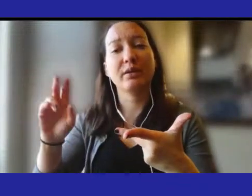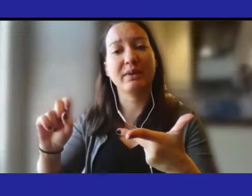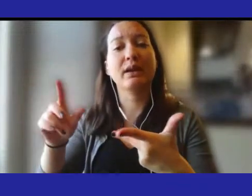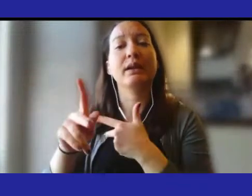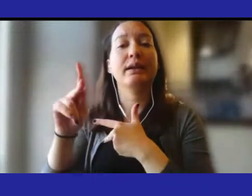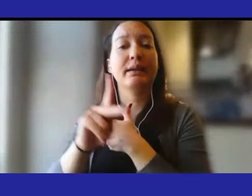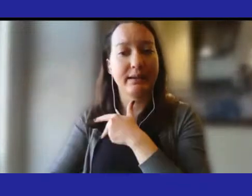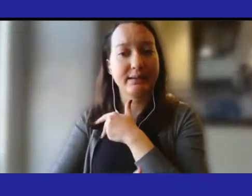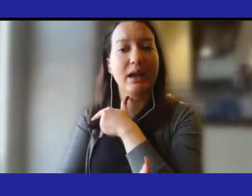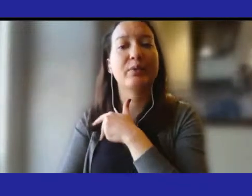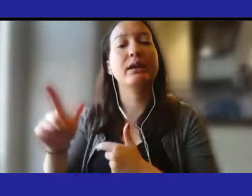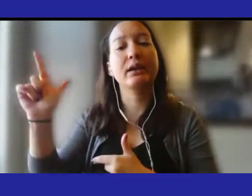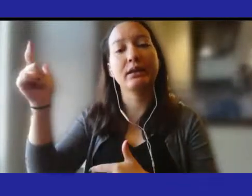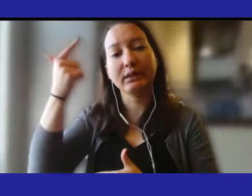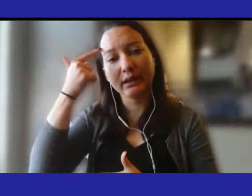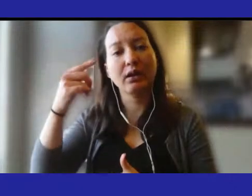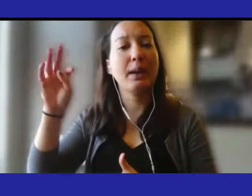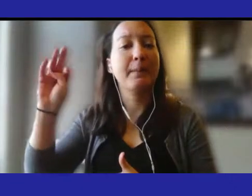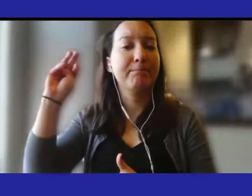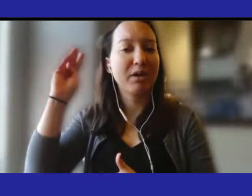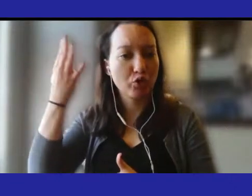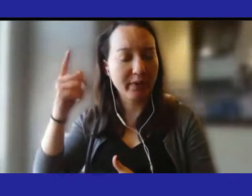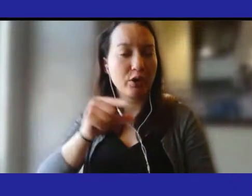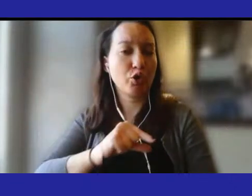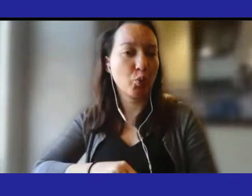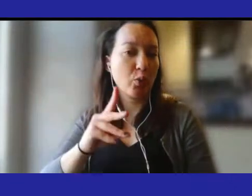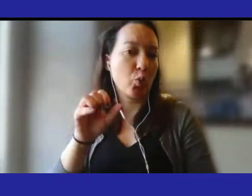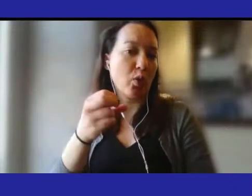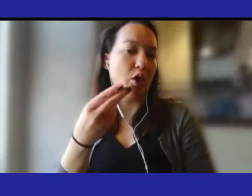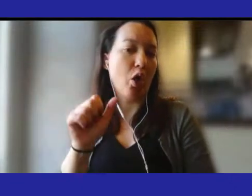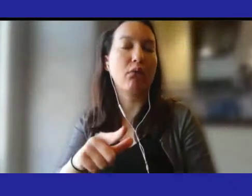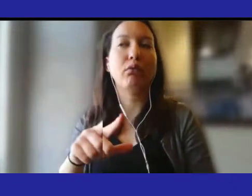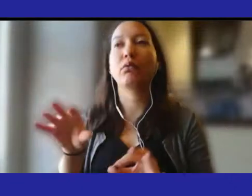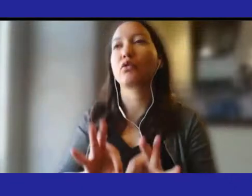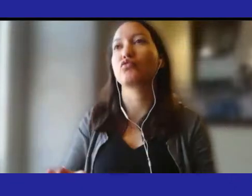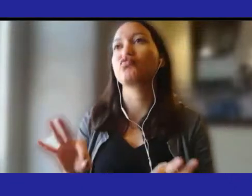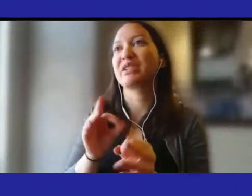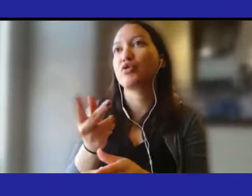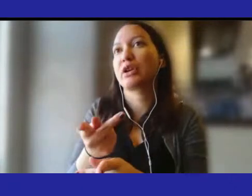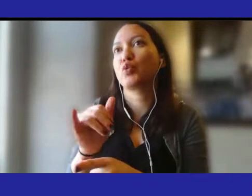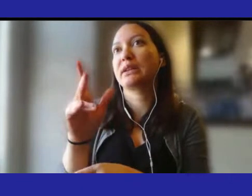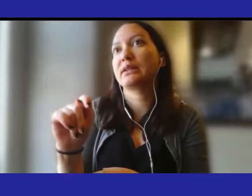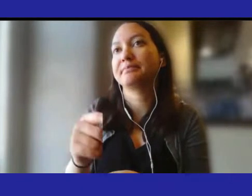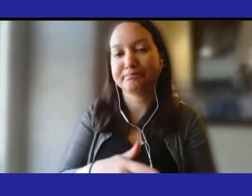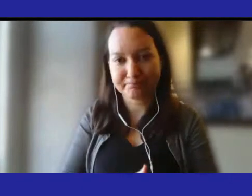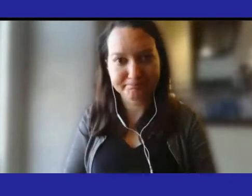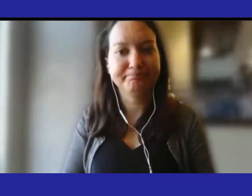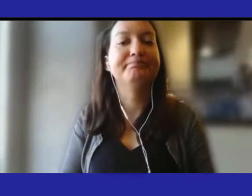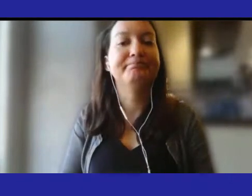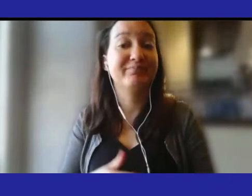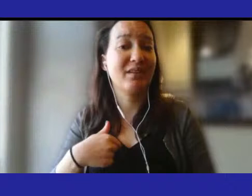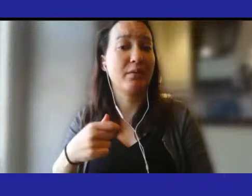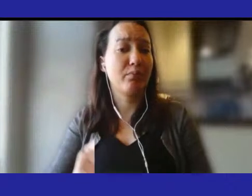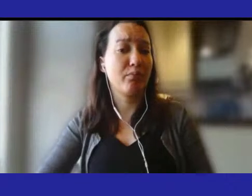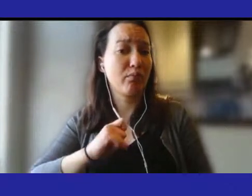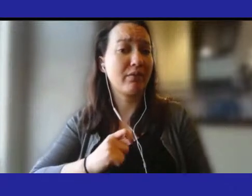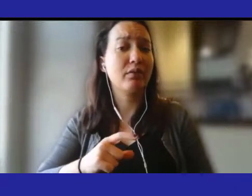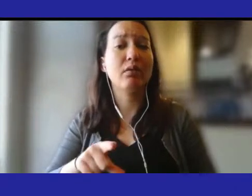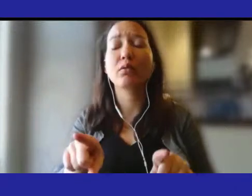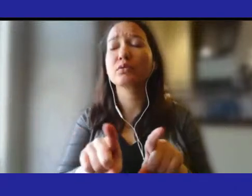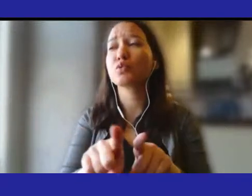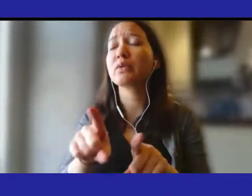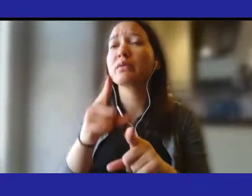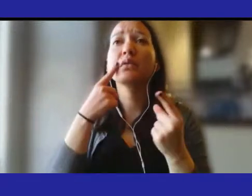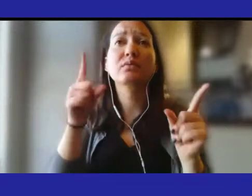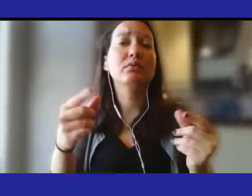Metropolitan, Queens, and Woodhull for their excellent care within the critical care units. Next slide, please. I'm proud to announce that we've